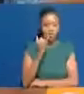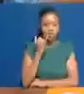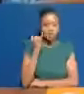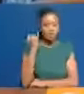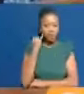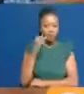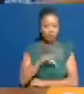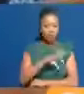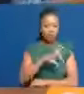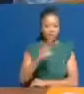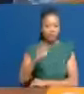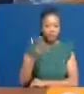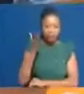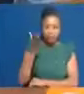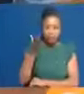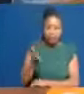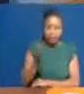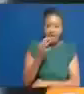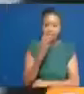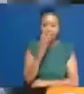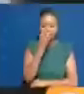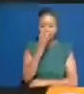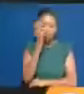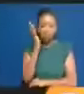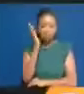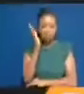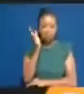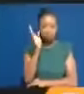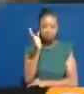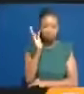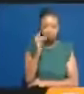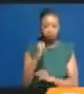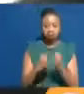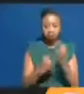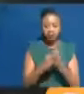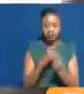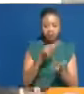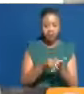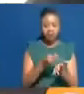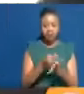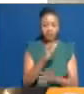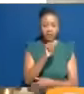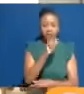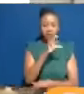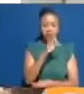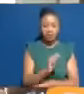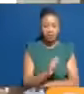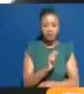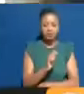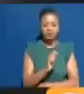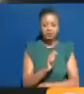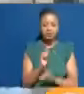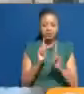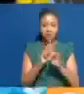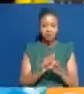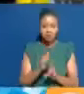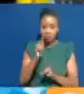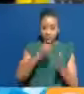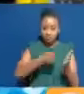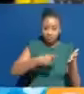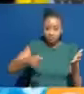the president continued to make a case for the Finance Act amid the furore that greeted his move to sign it into